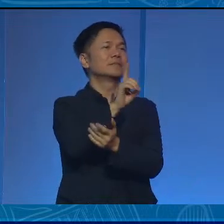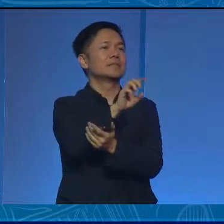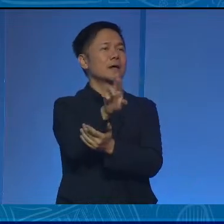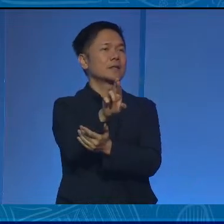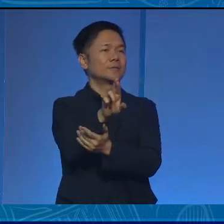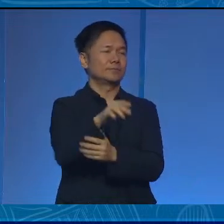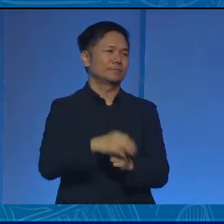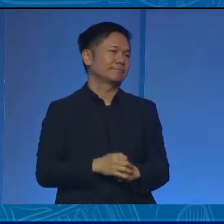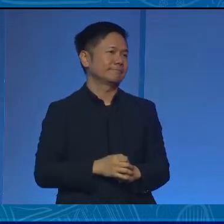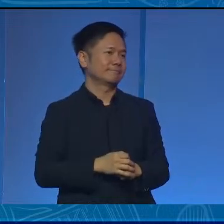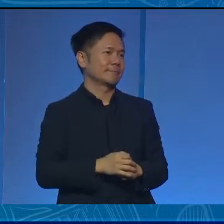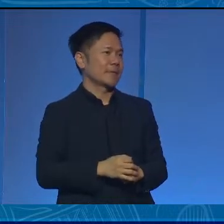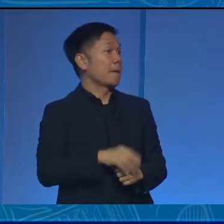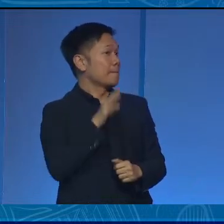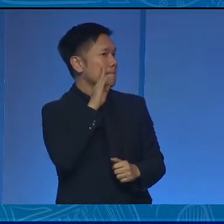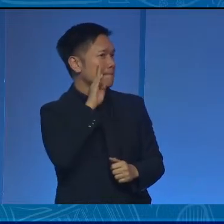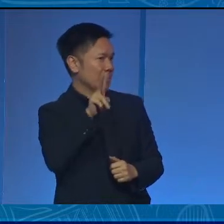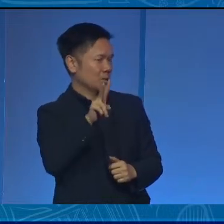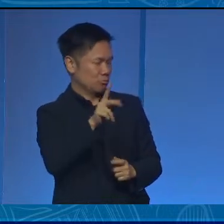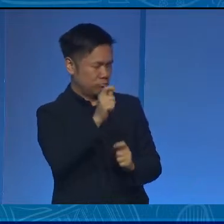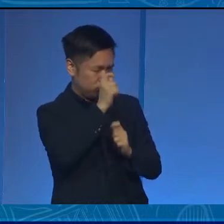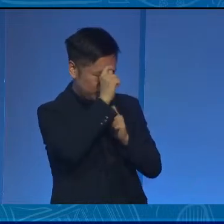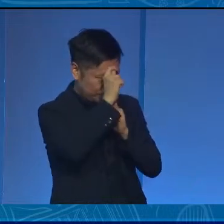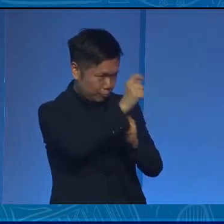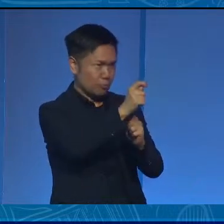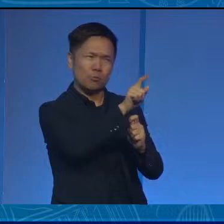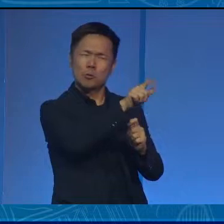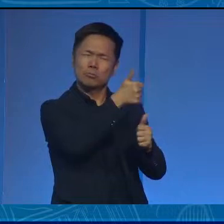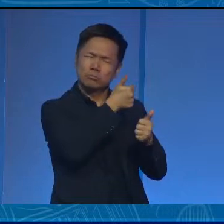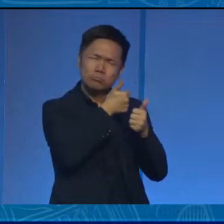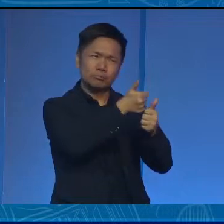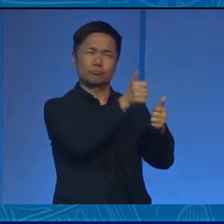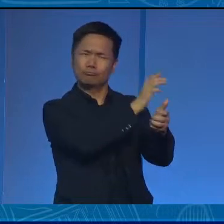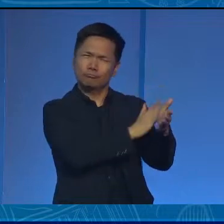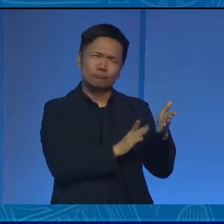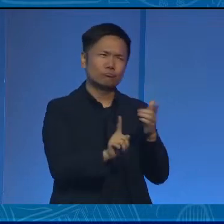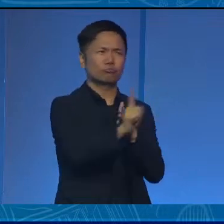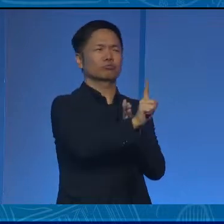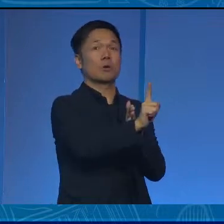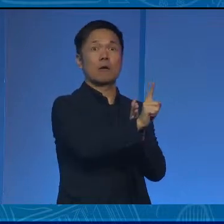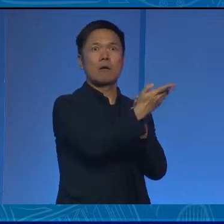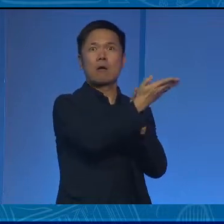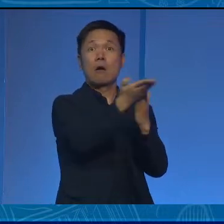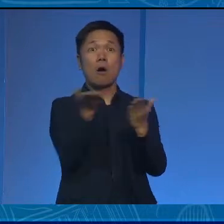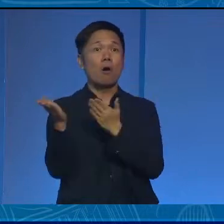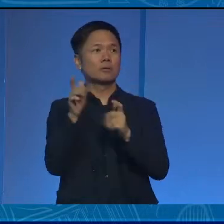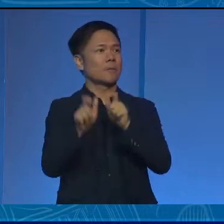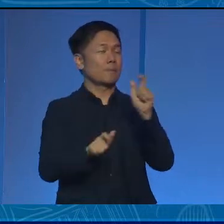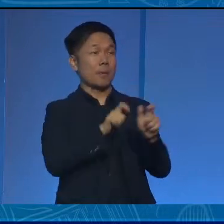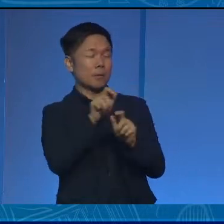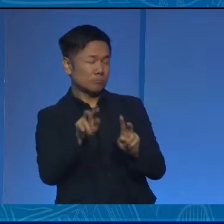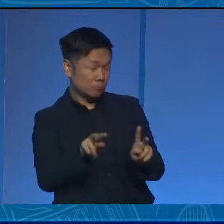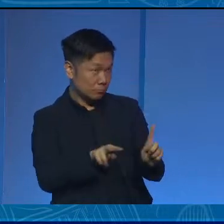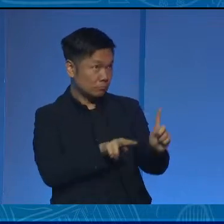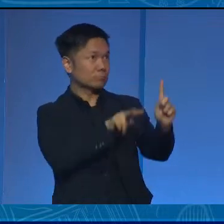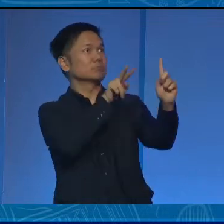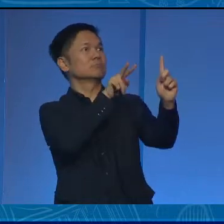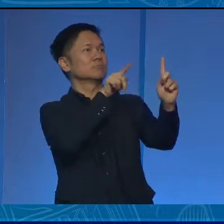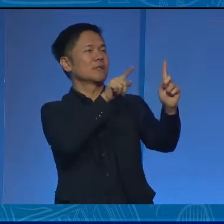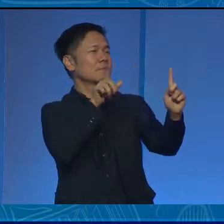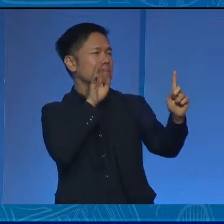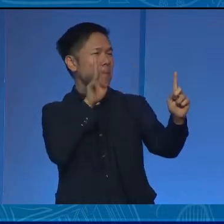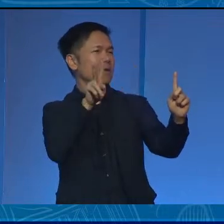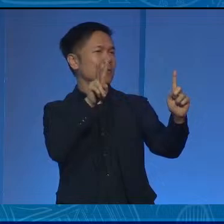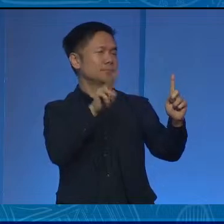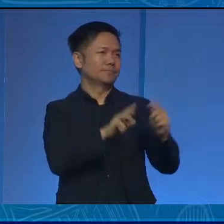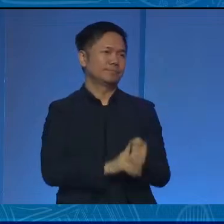an inspiring example for leaders across the world. Second, our co-chairs, Secretary